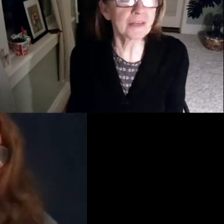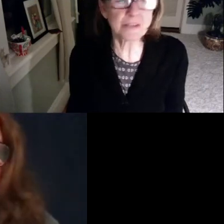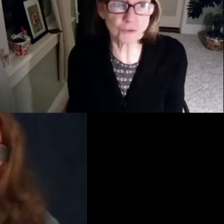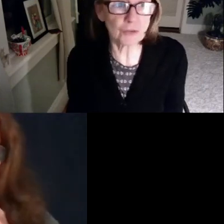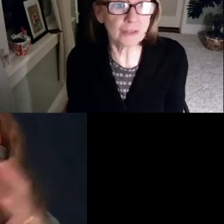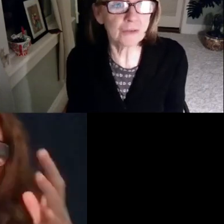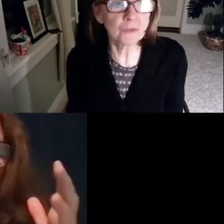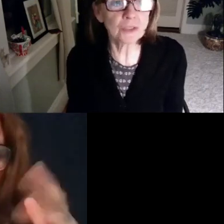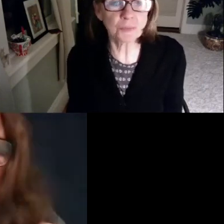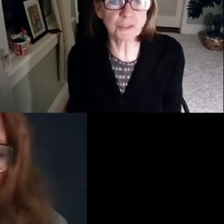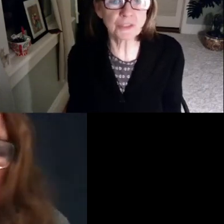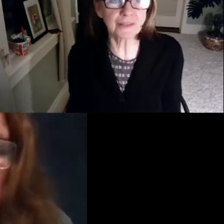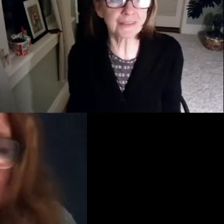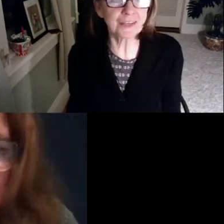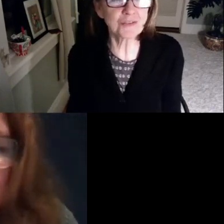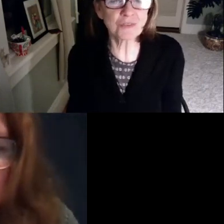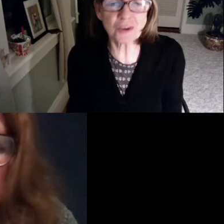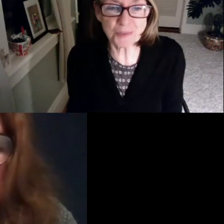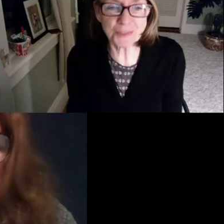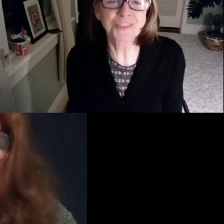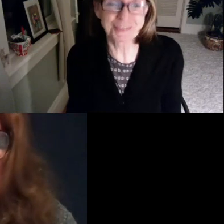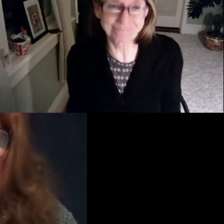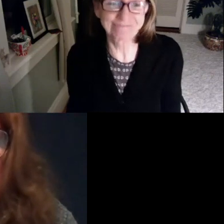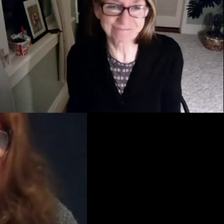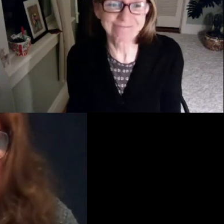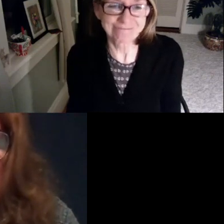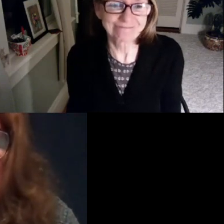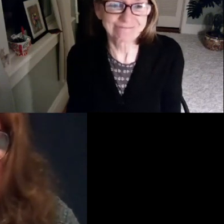Yeah, that sounds great. I really appreciate that. Thank you very much.